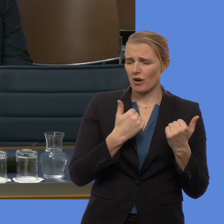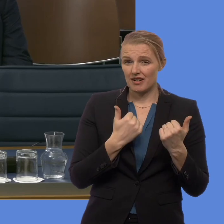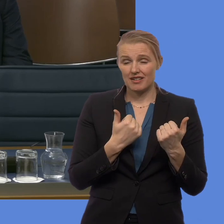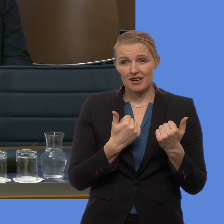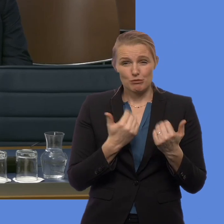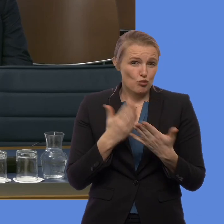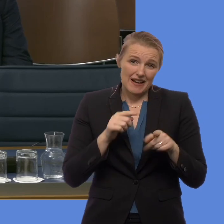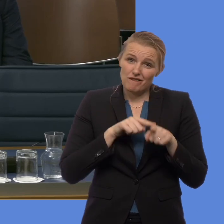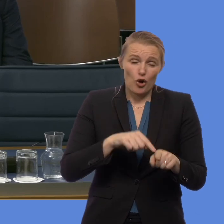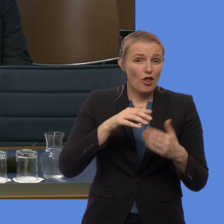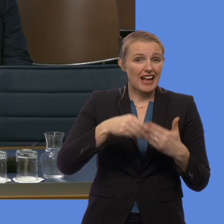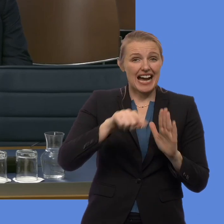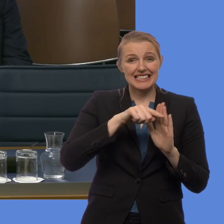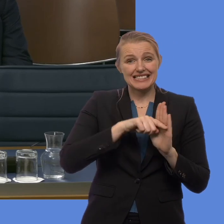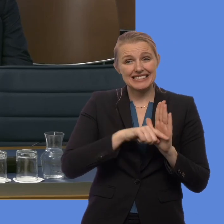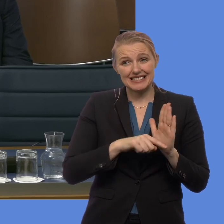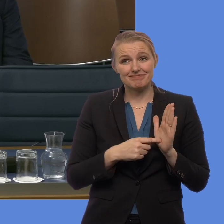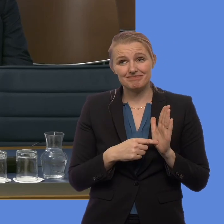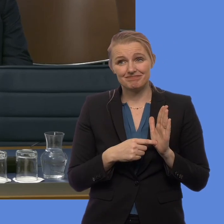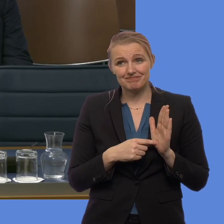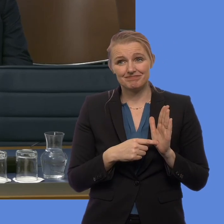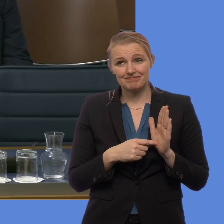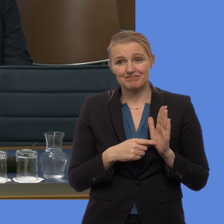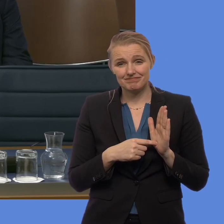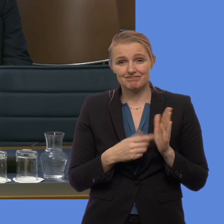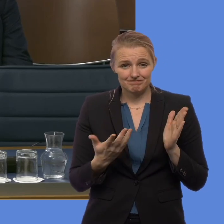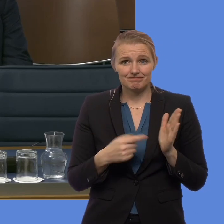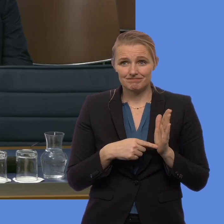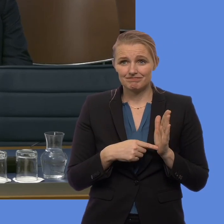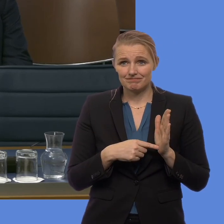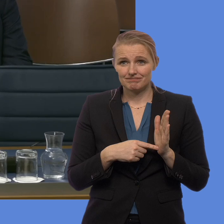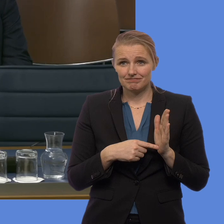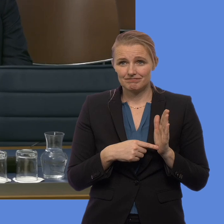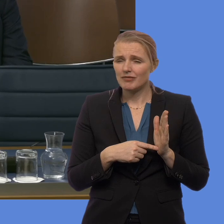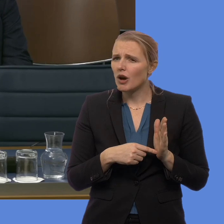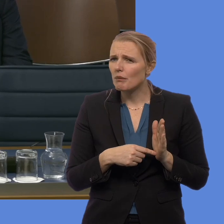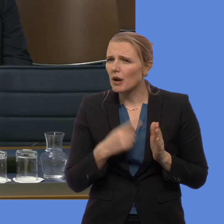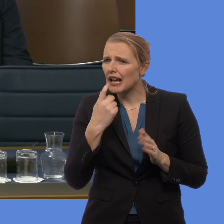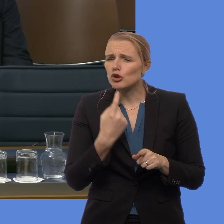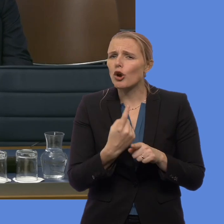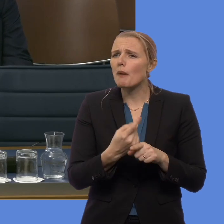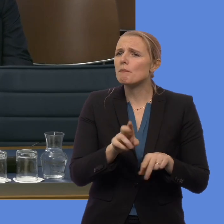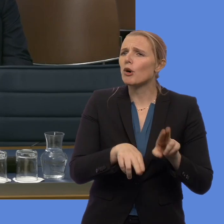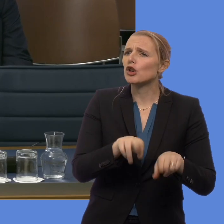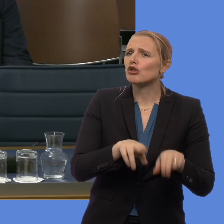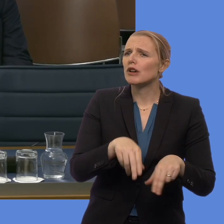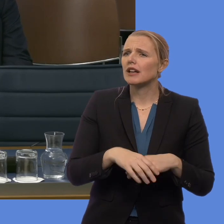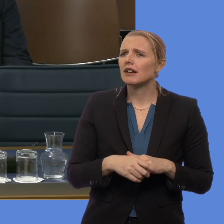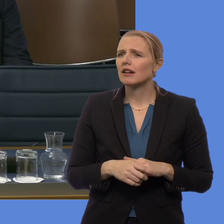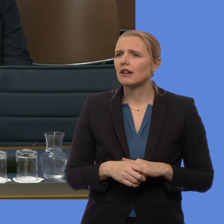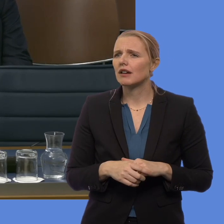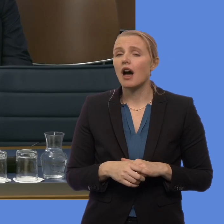that's statutory made, that it'll make those determinations. Do you want to pick up the monitoring piece?